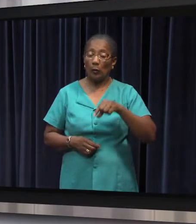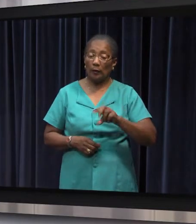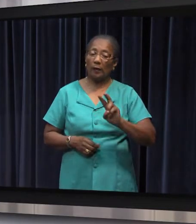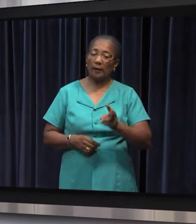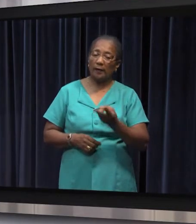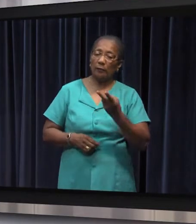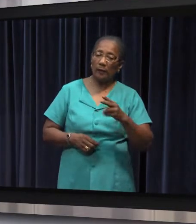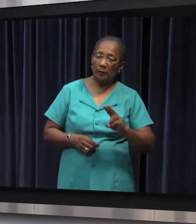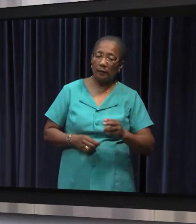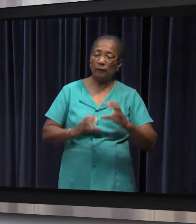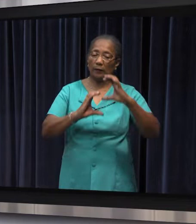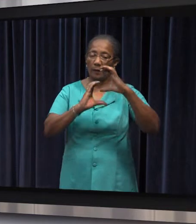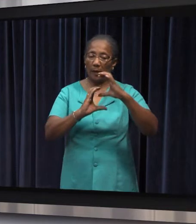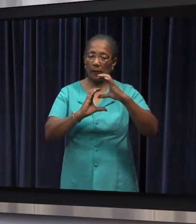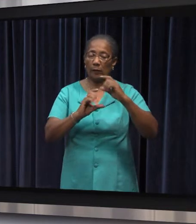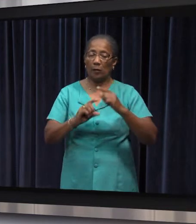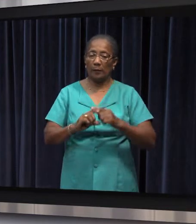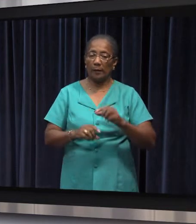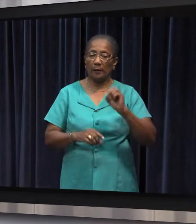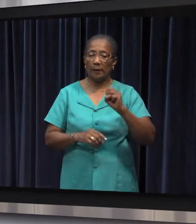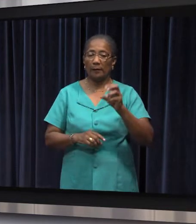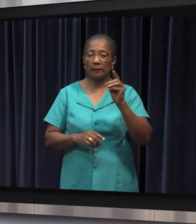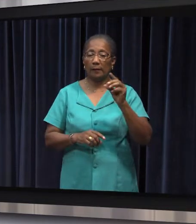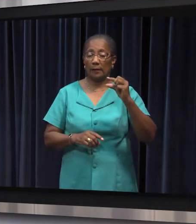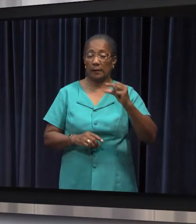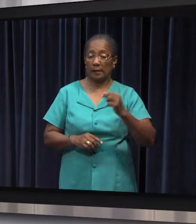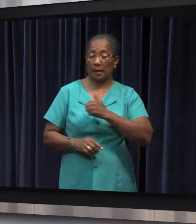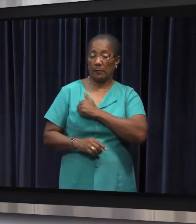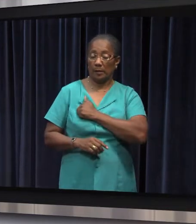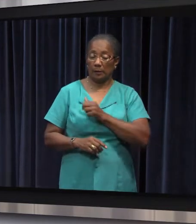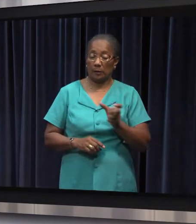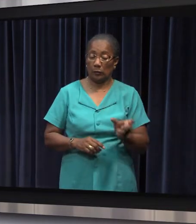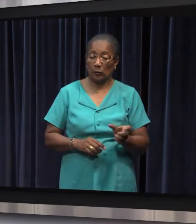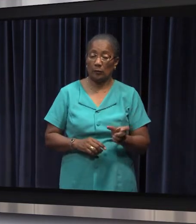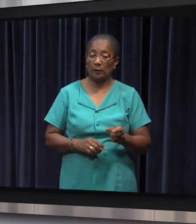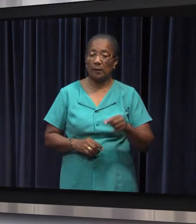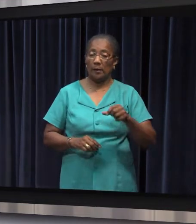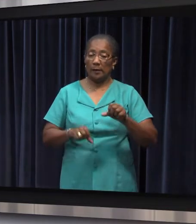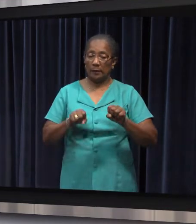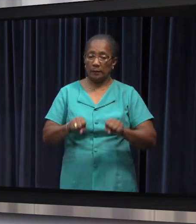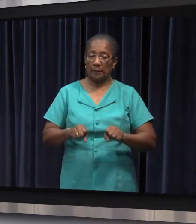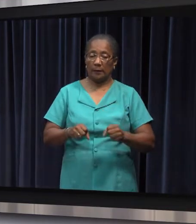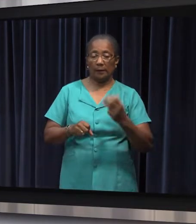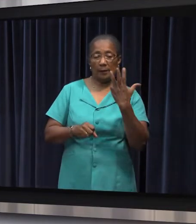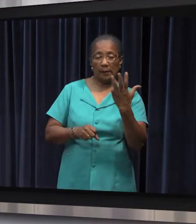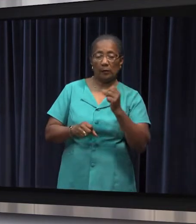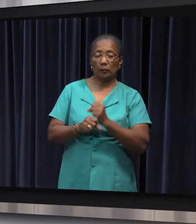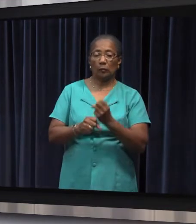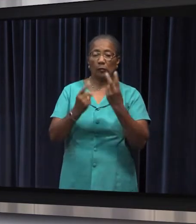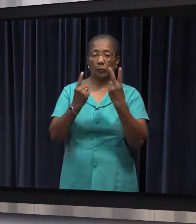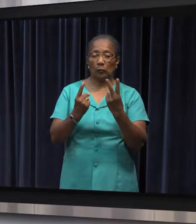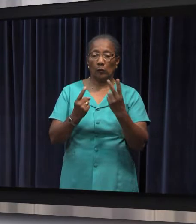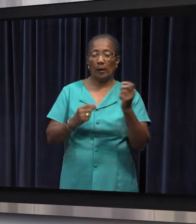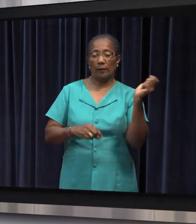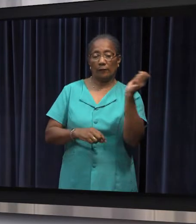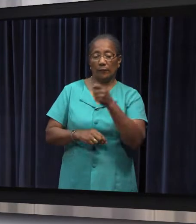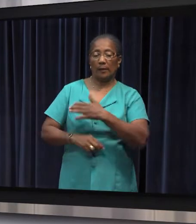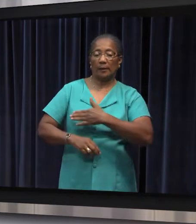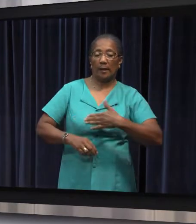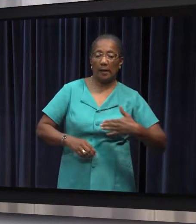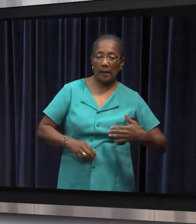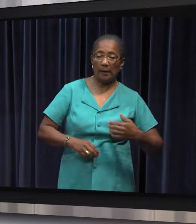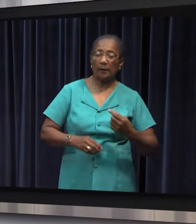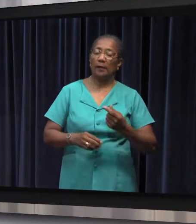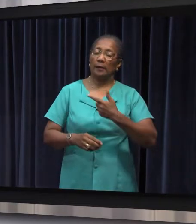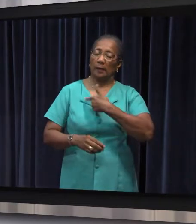current youth ambassadors, respectively for the CARICOM and The SDG ambassadors have